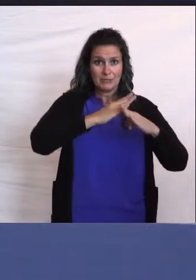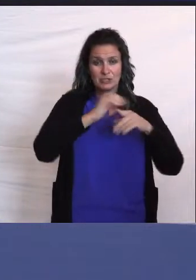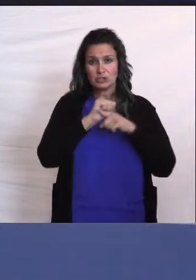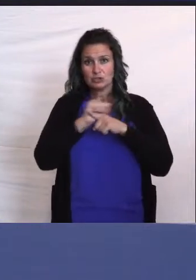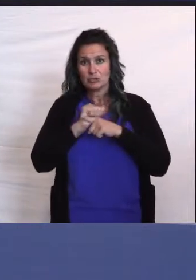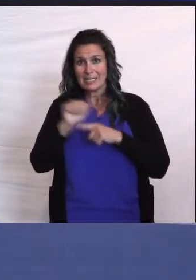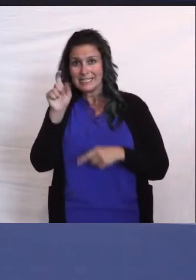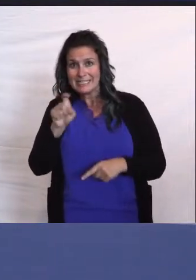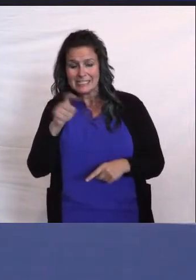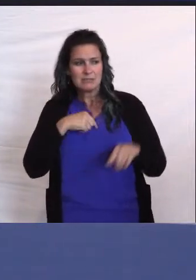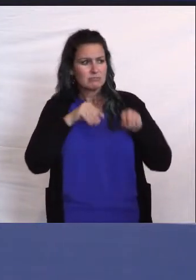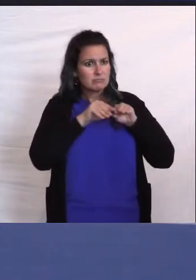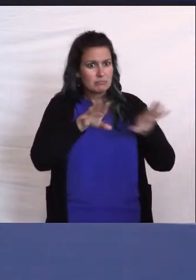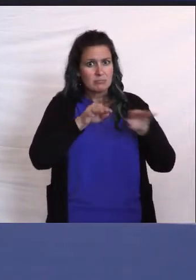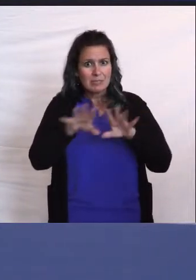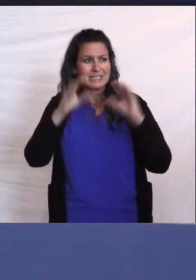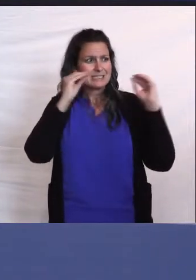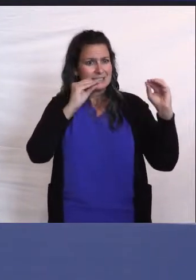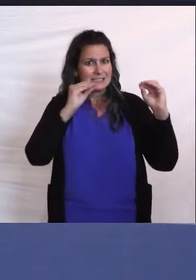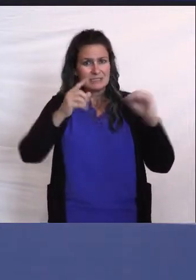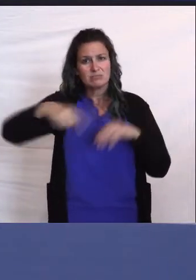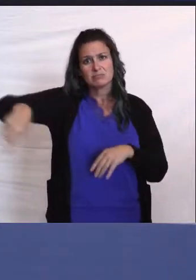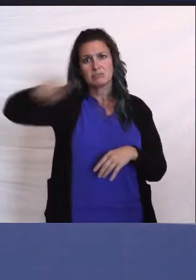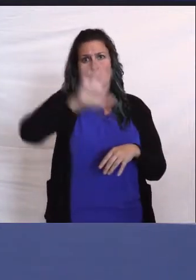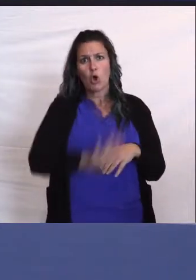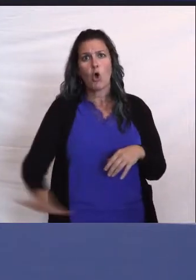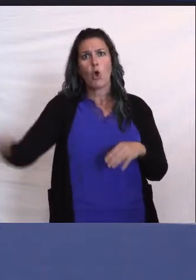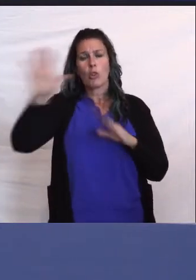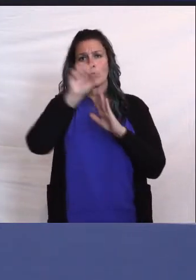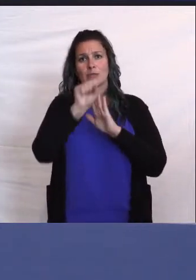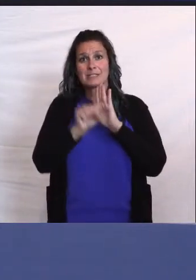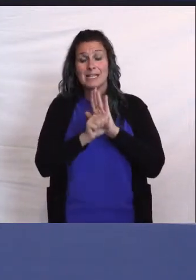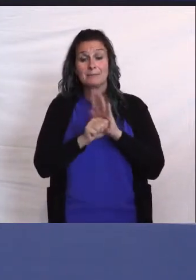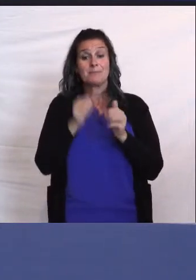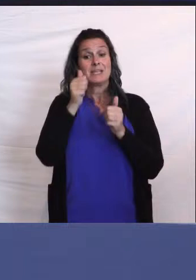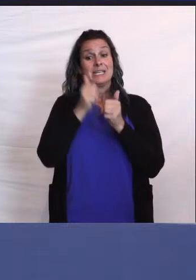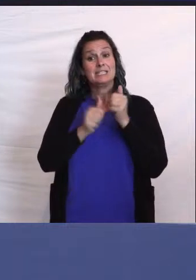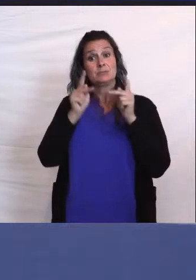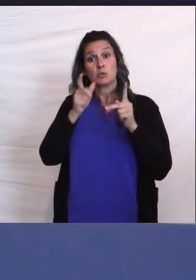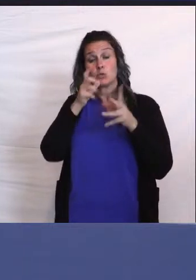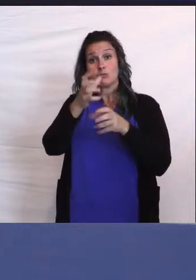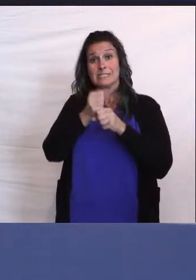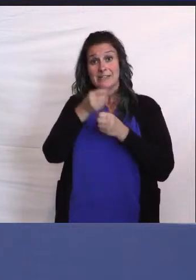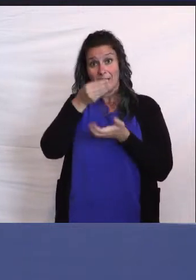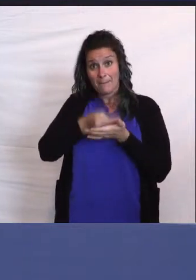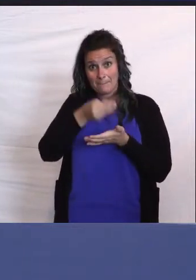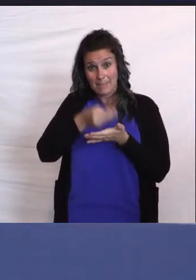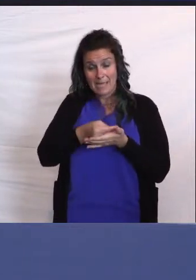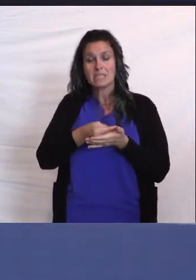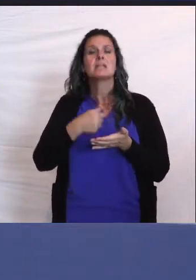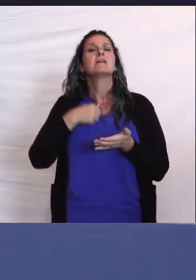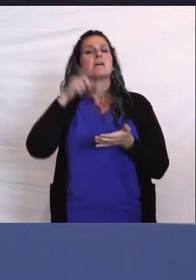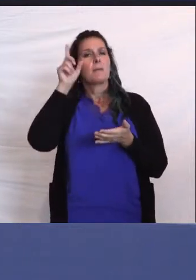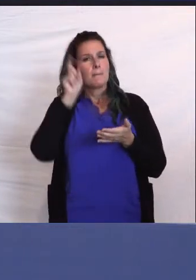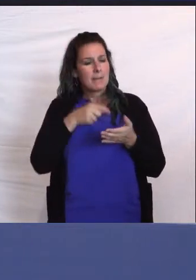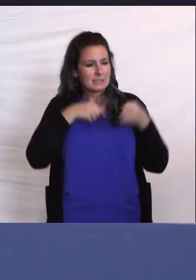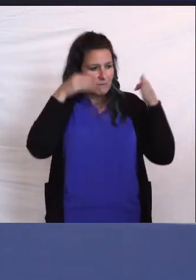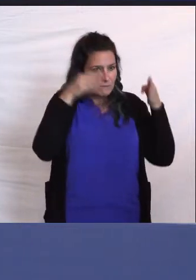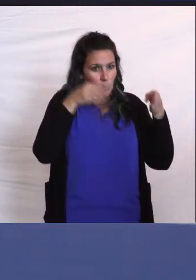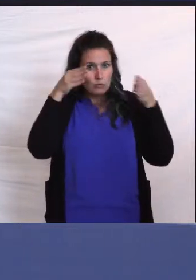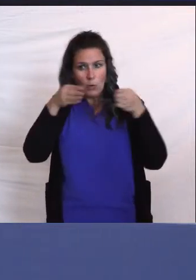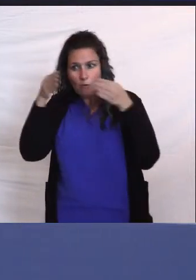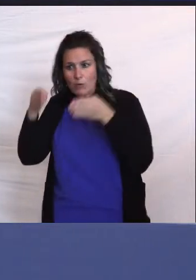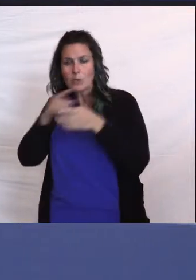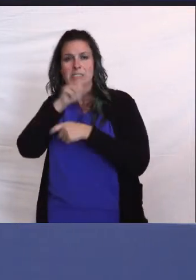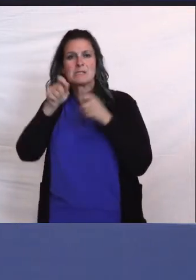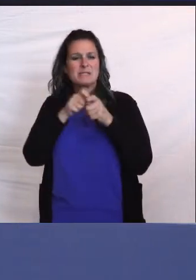in a variety of settings throughout the state. Each grantee is tasked with offering a targeted focus on their organization's area